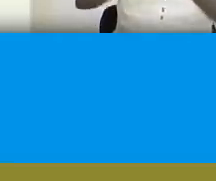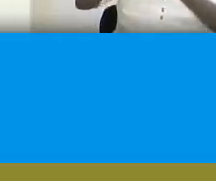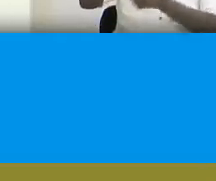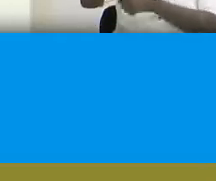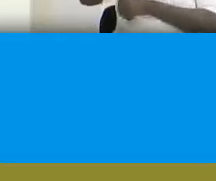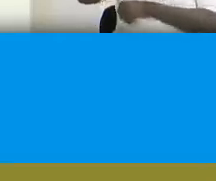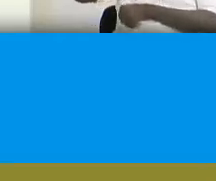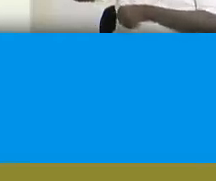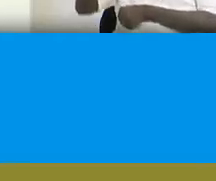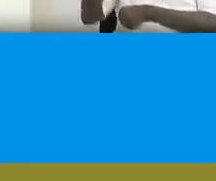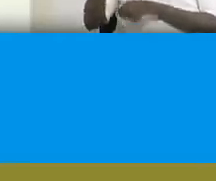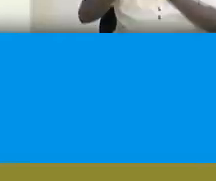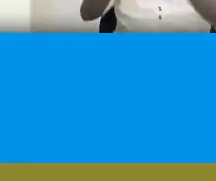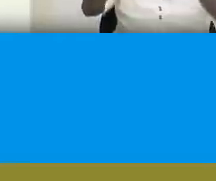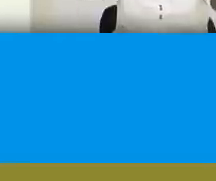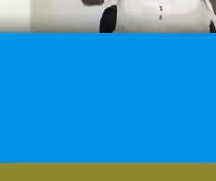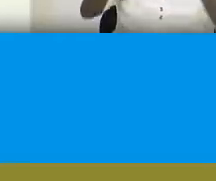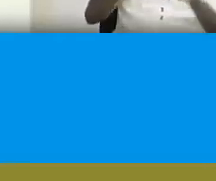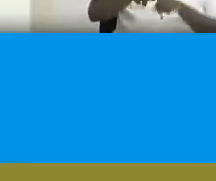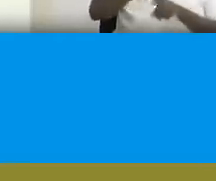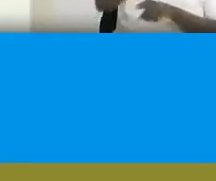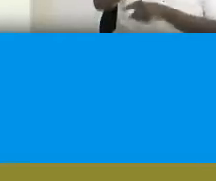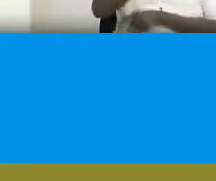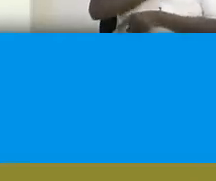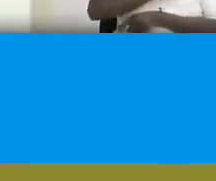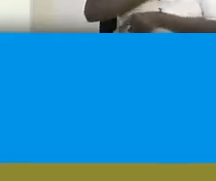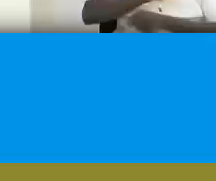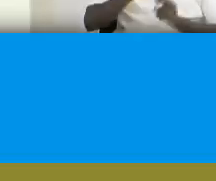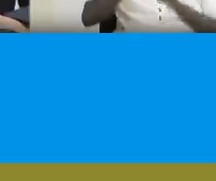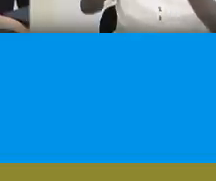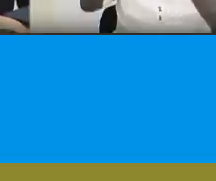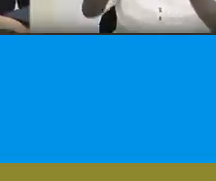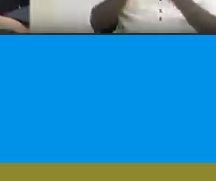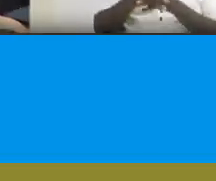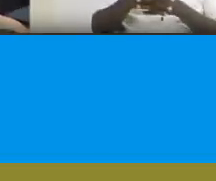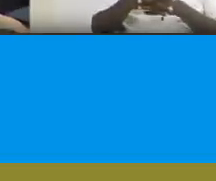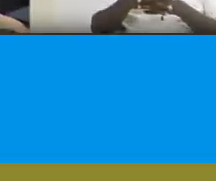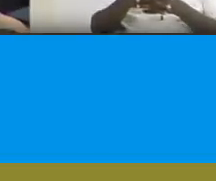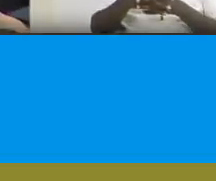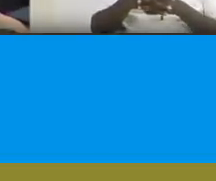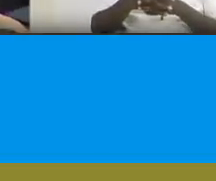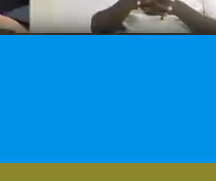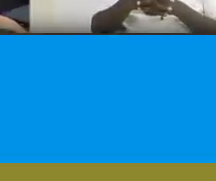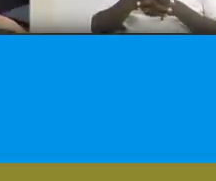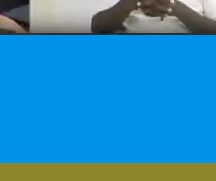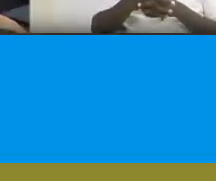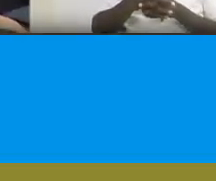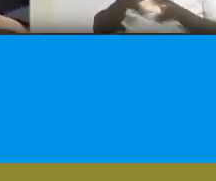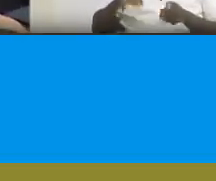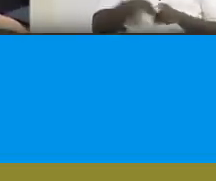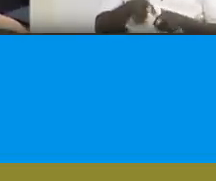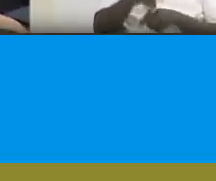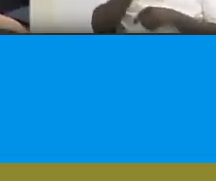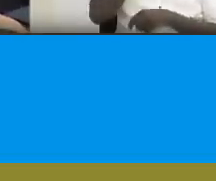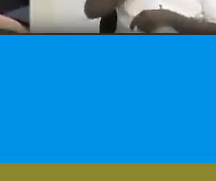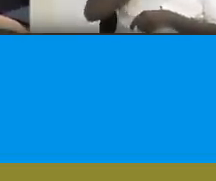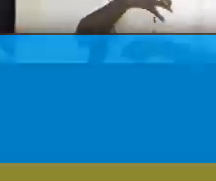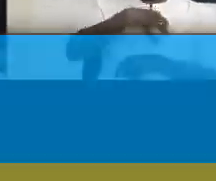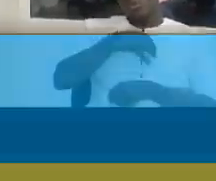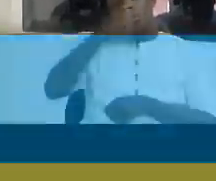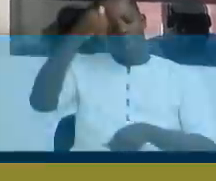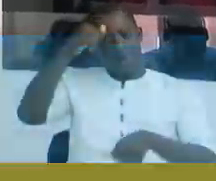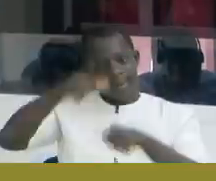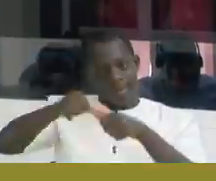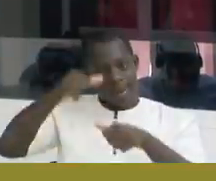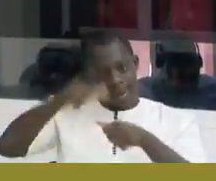that you fired a shot at him. Well, sir, I would just like to remind the commission